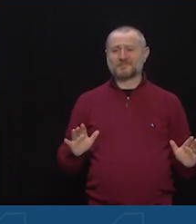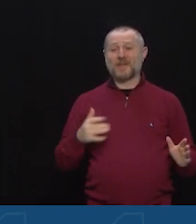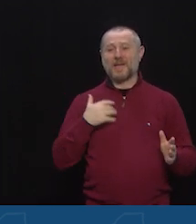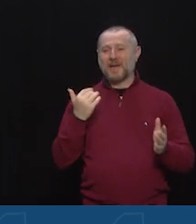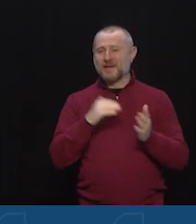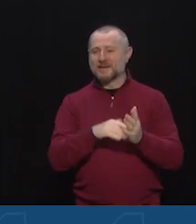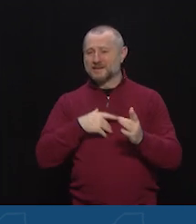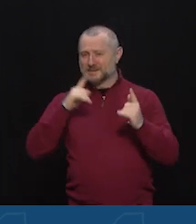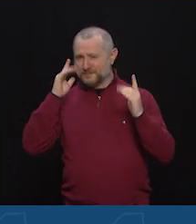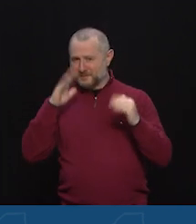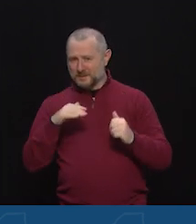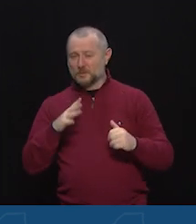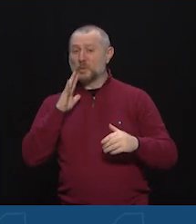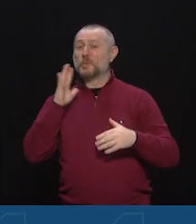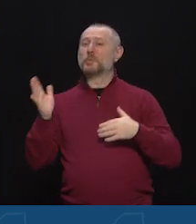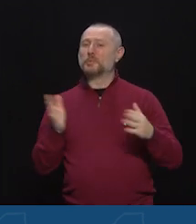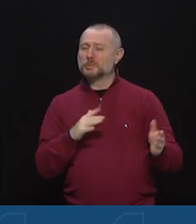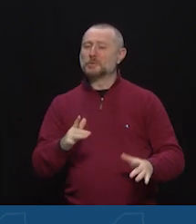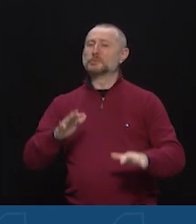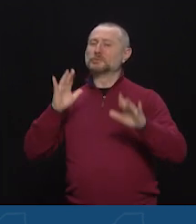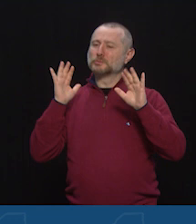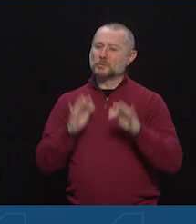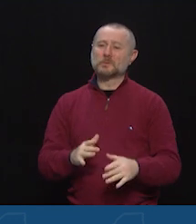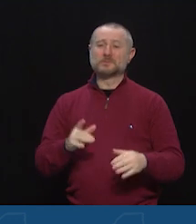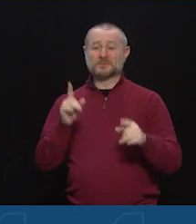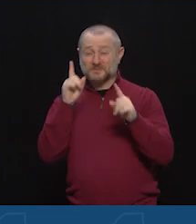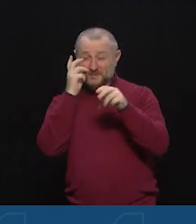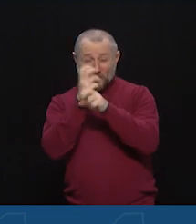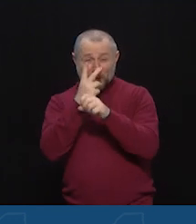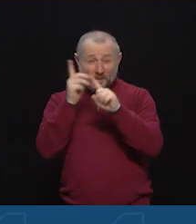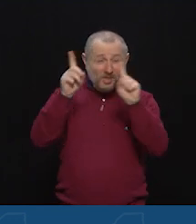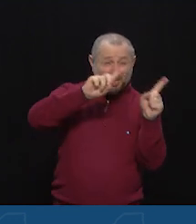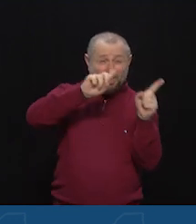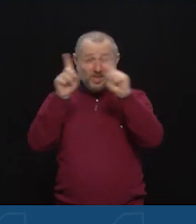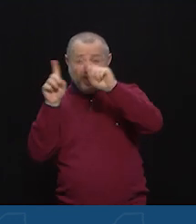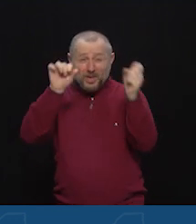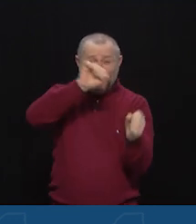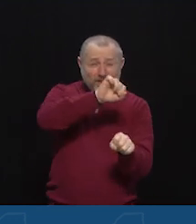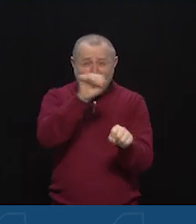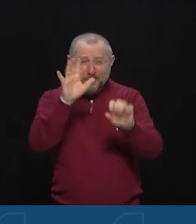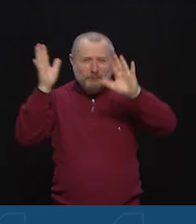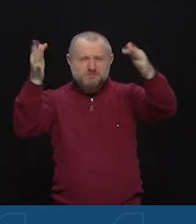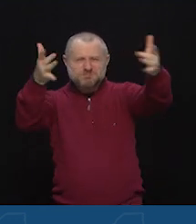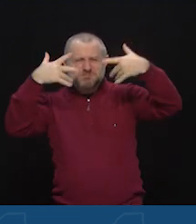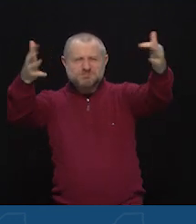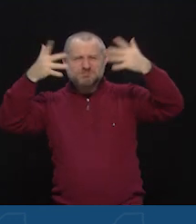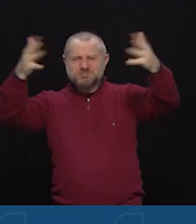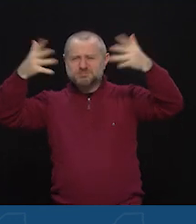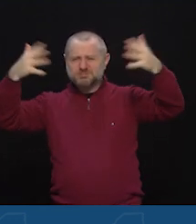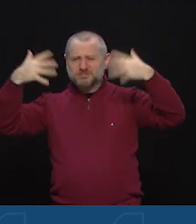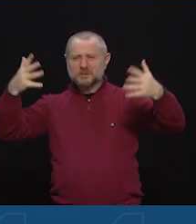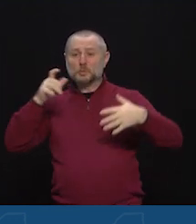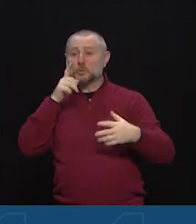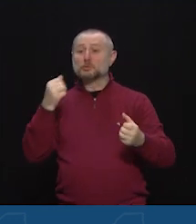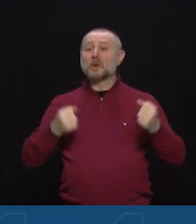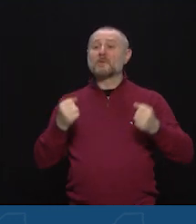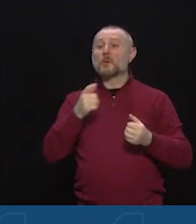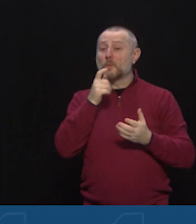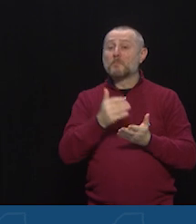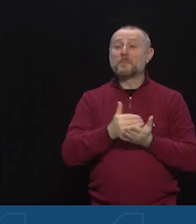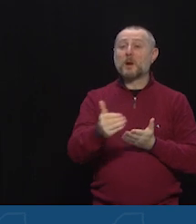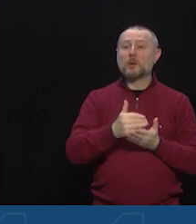out conditions during the overnight hours. This is going to be very difficult for the plow operators to be working out